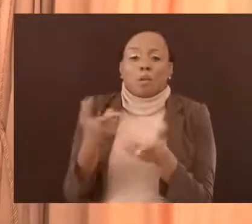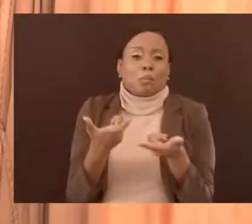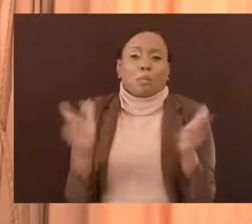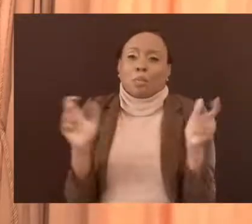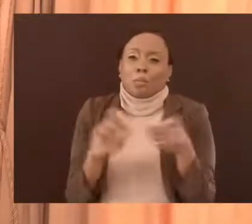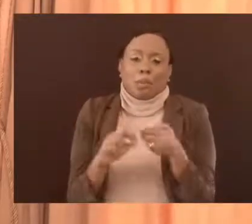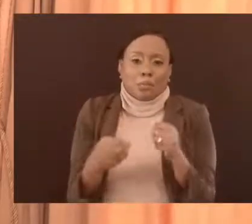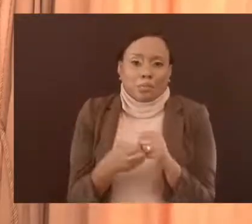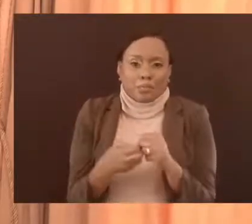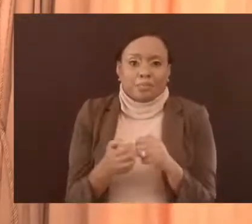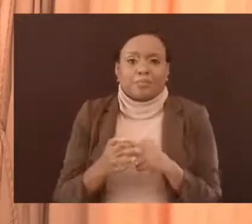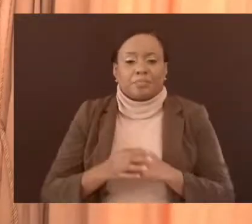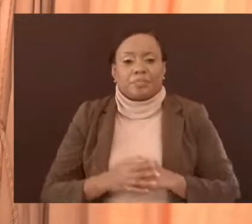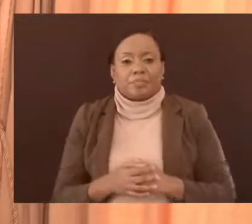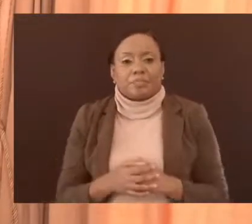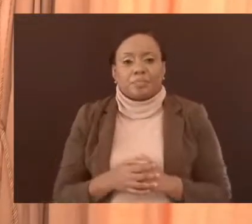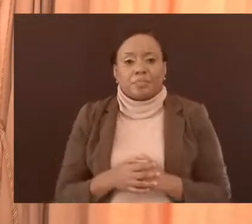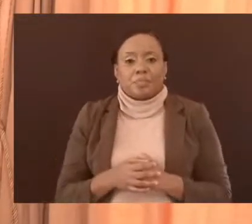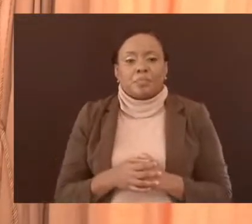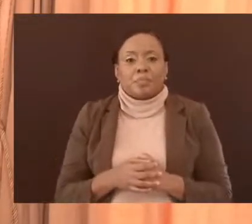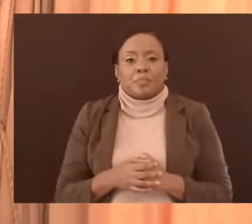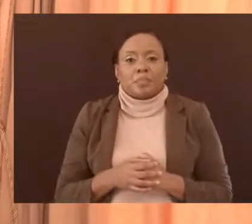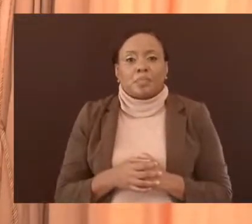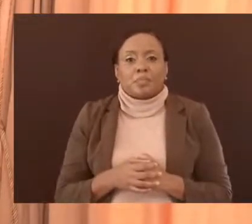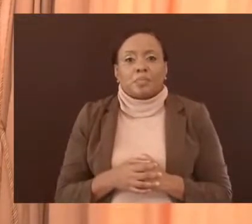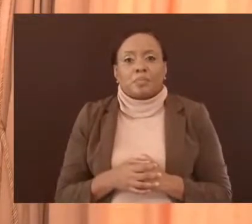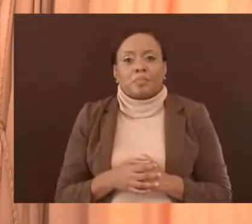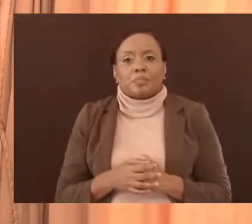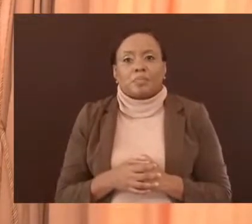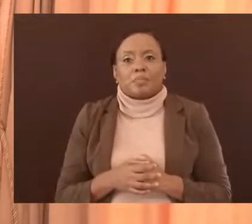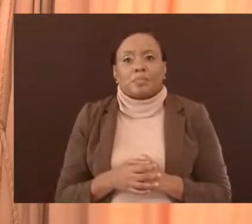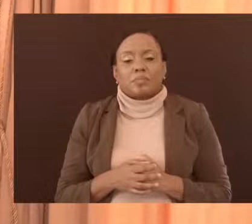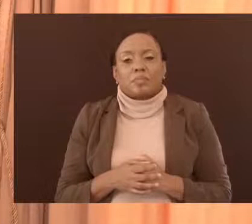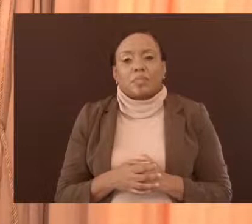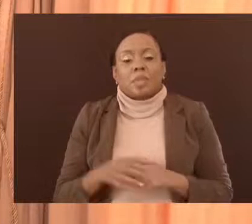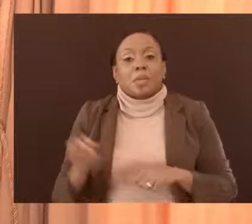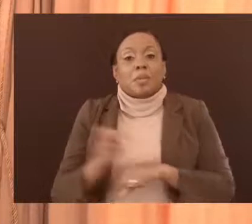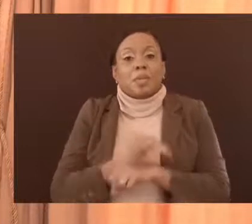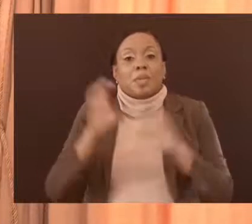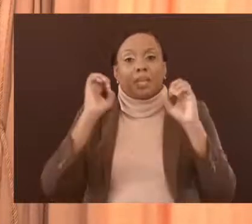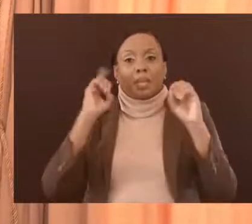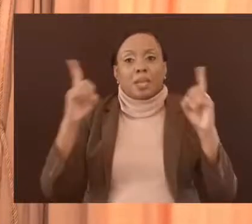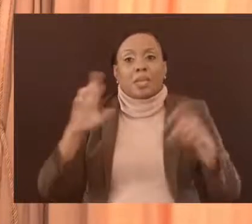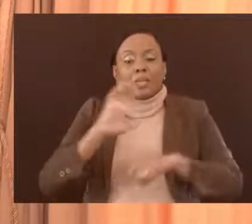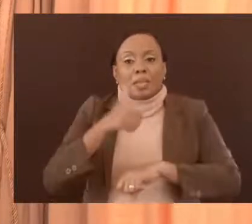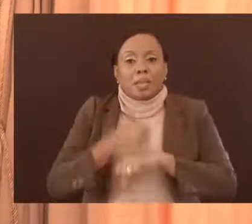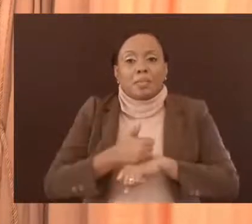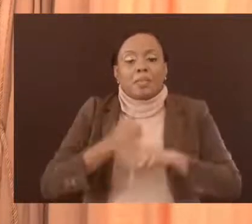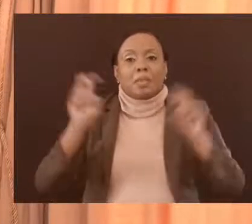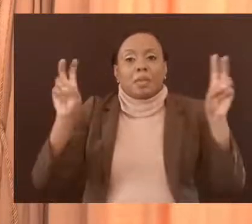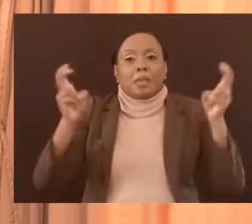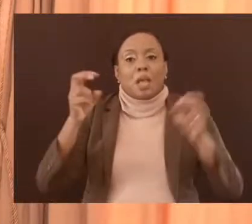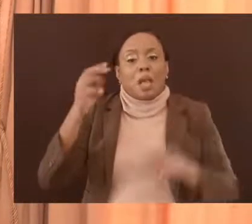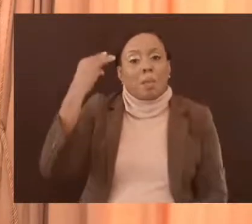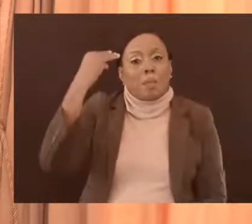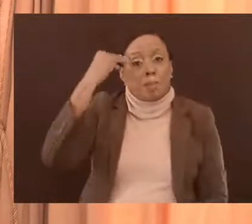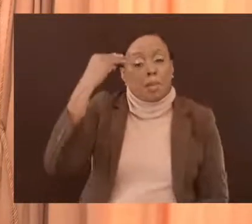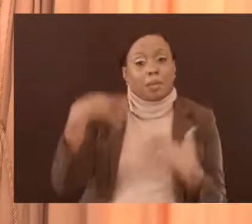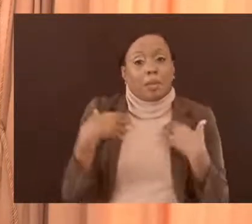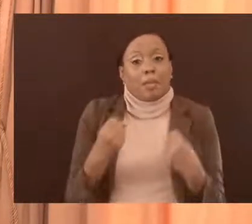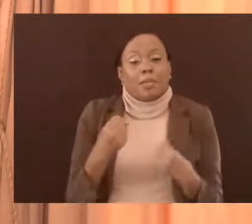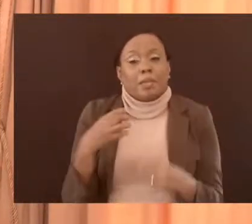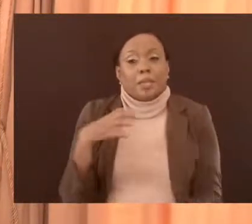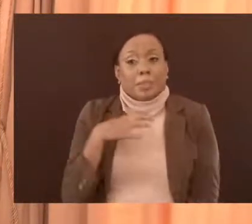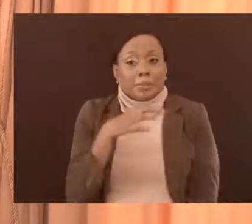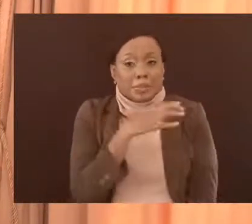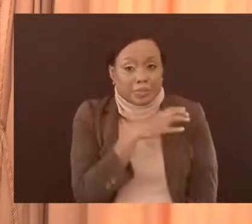this end, the Ministry of Education has established a mental health and wellness committee, and they are well on the